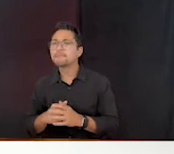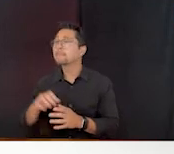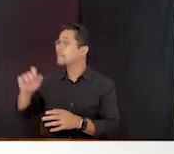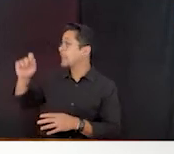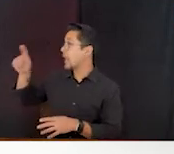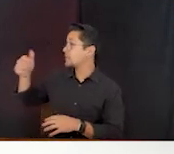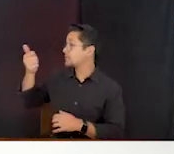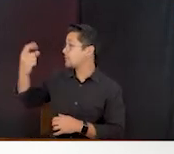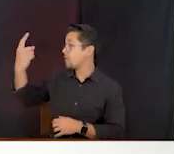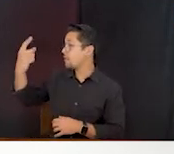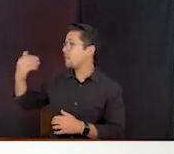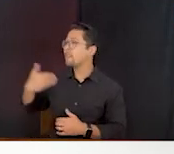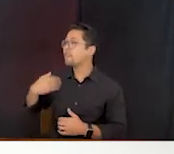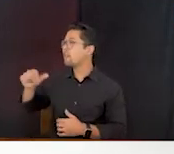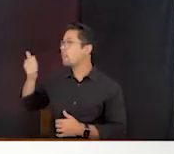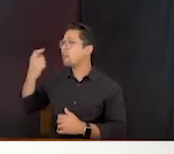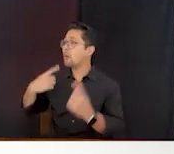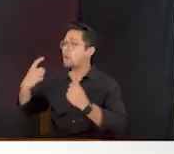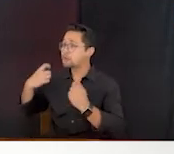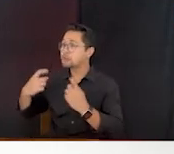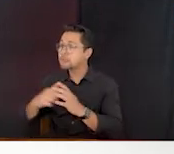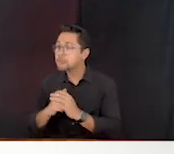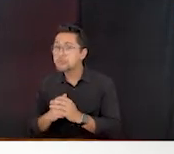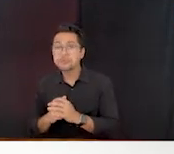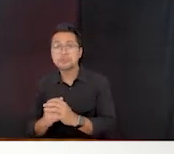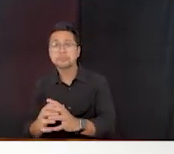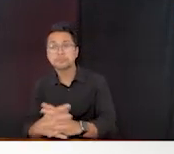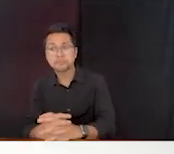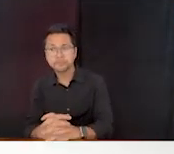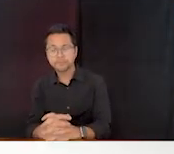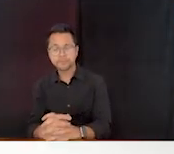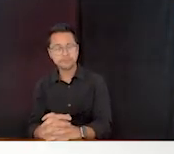Does anyone else have any questions? All right.